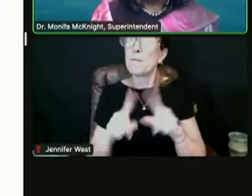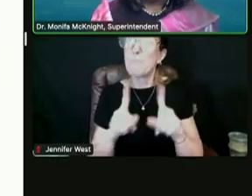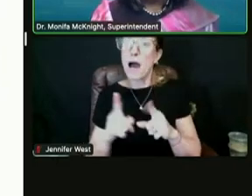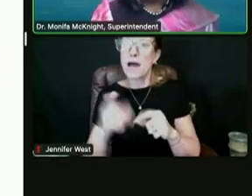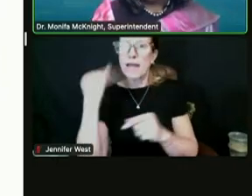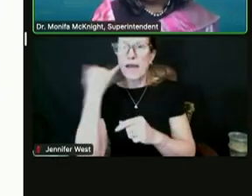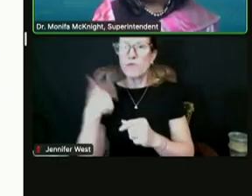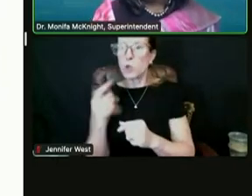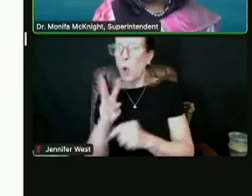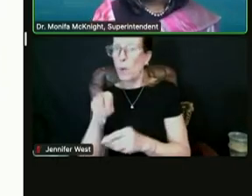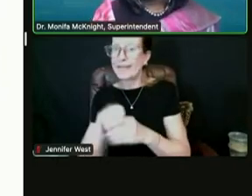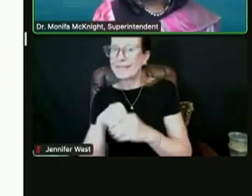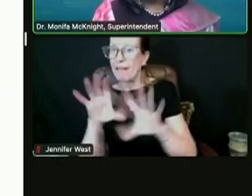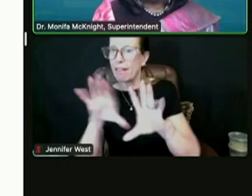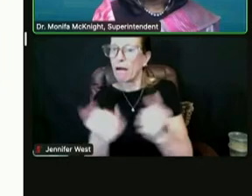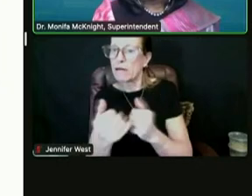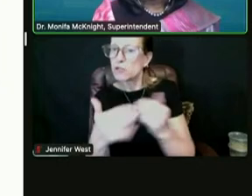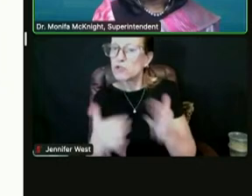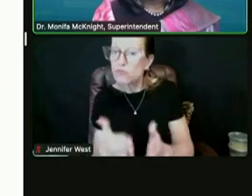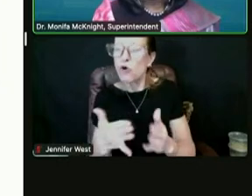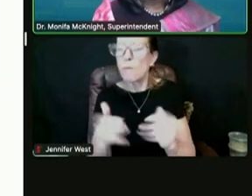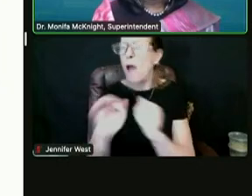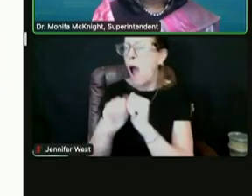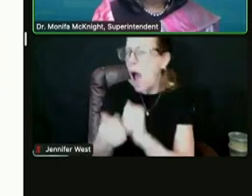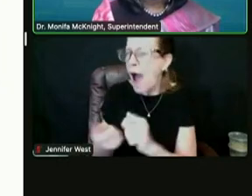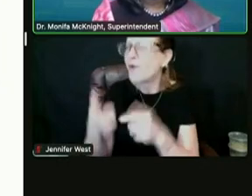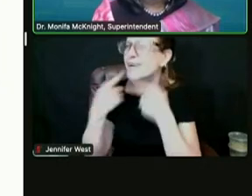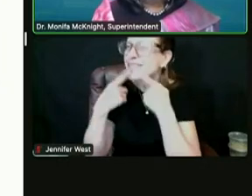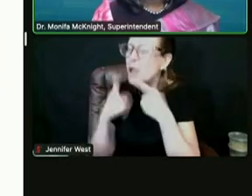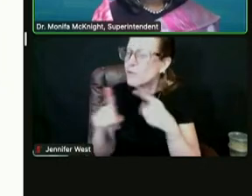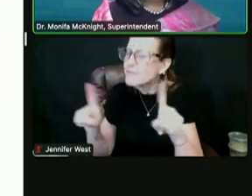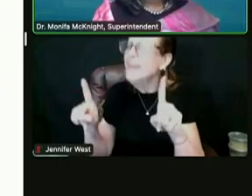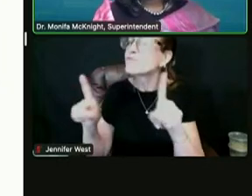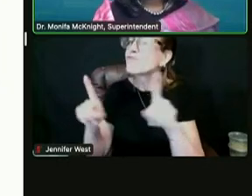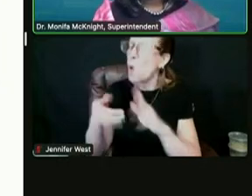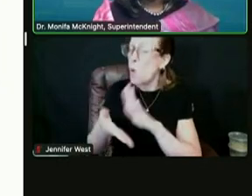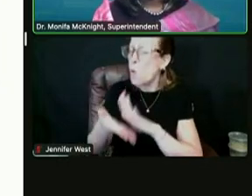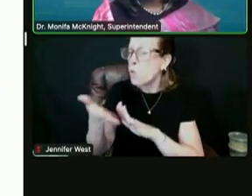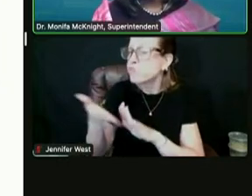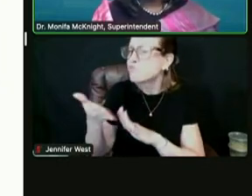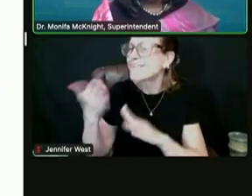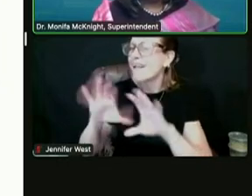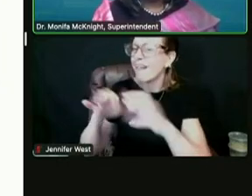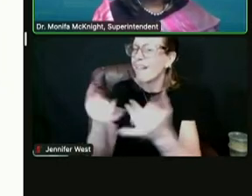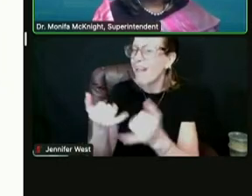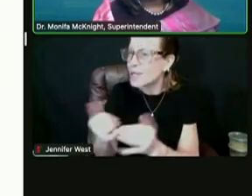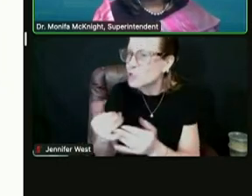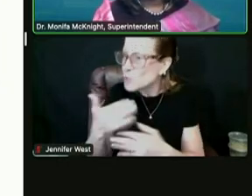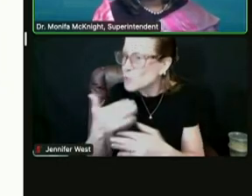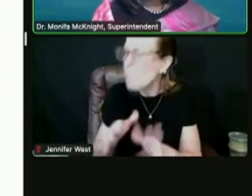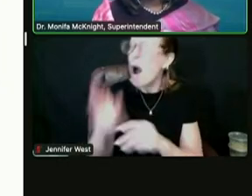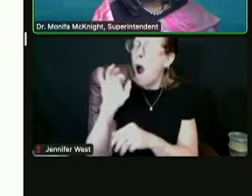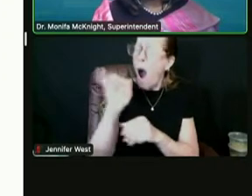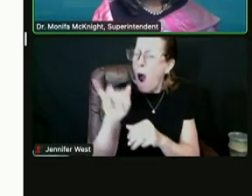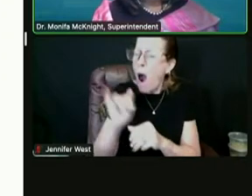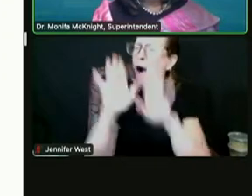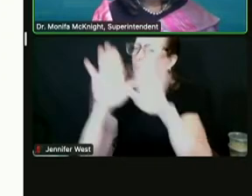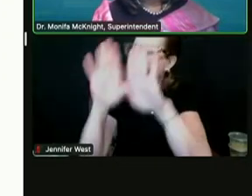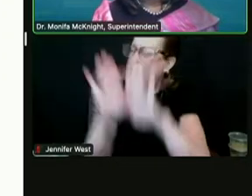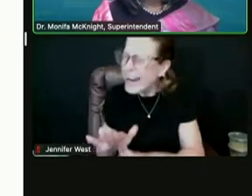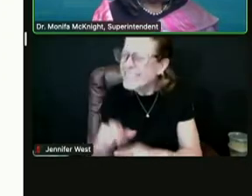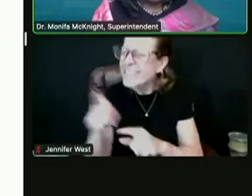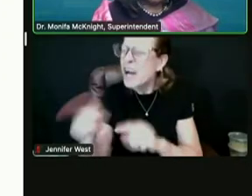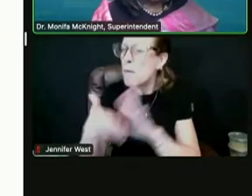actually seeing how the resources play out in the way that benefits our students. And so in order to build a great experience for our students, we need